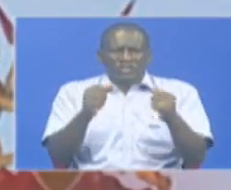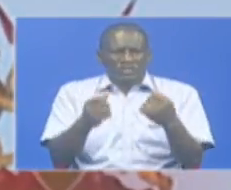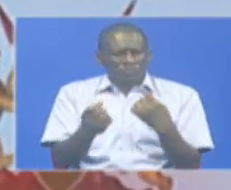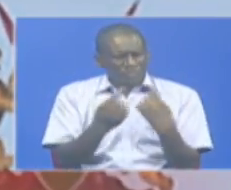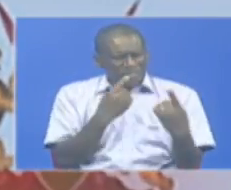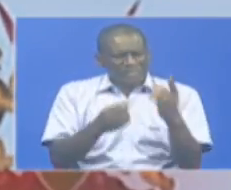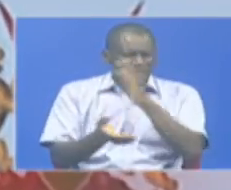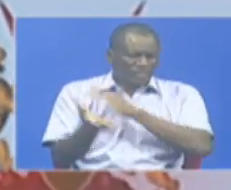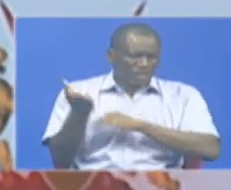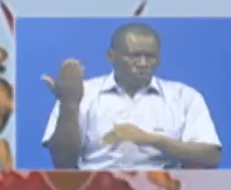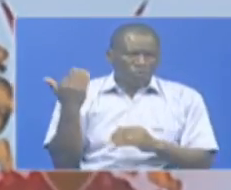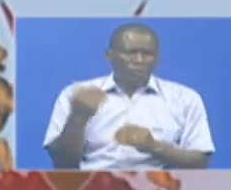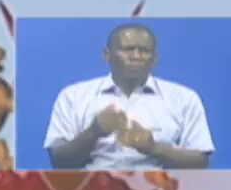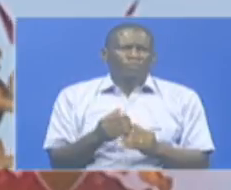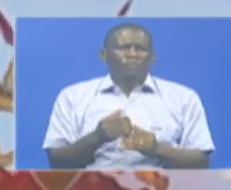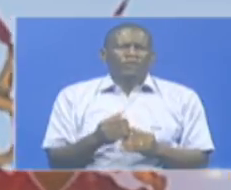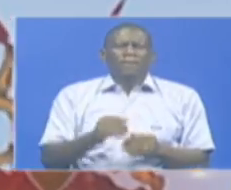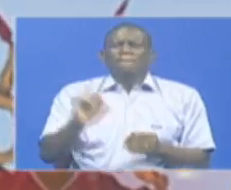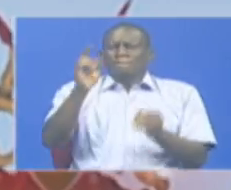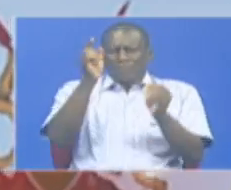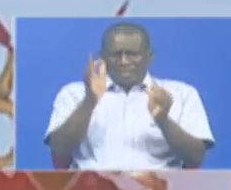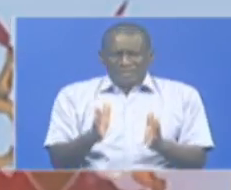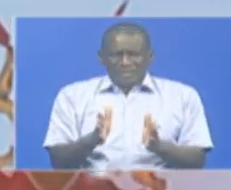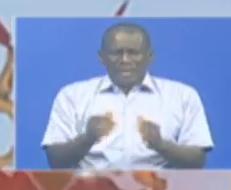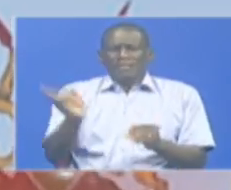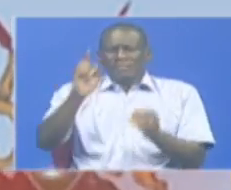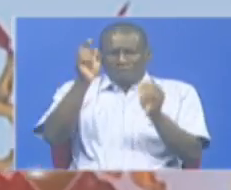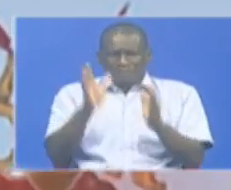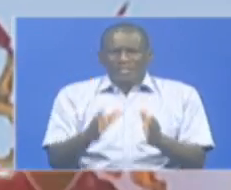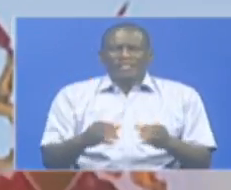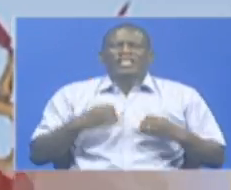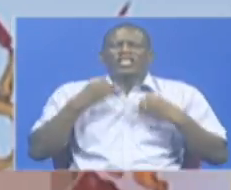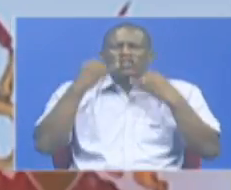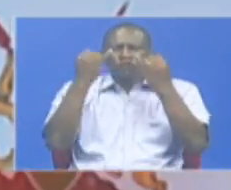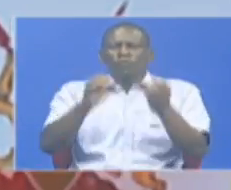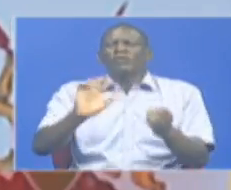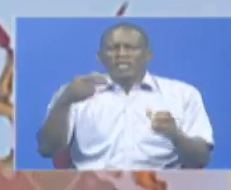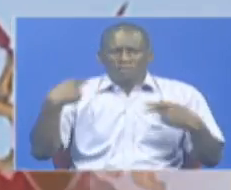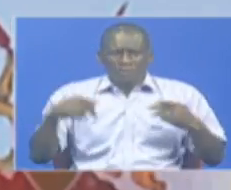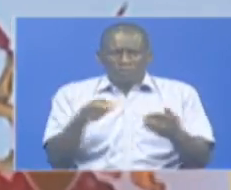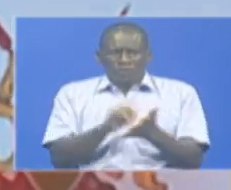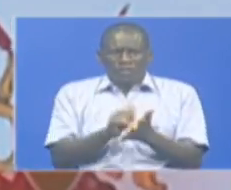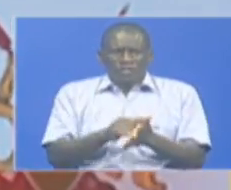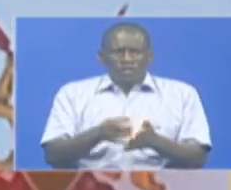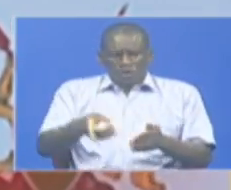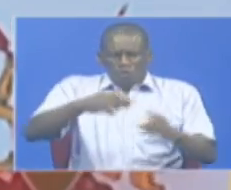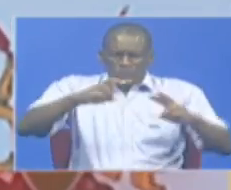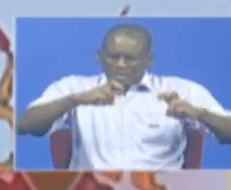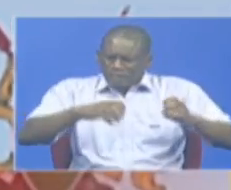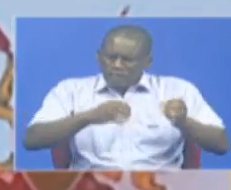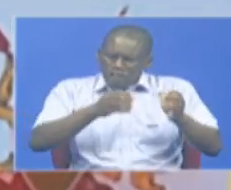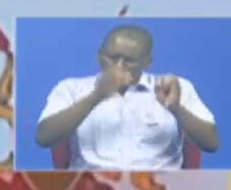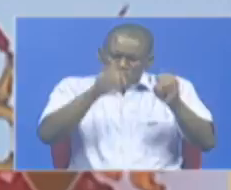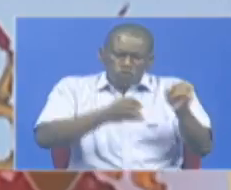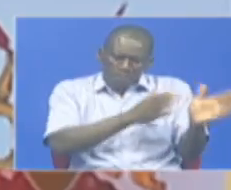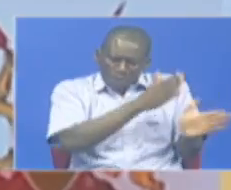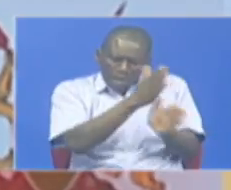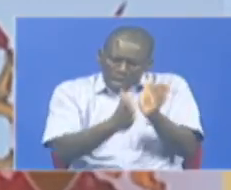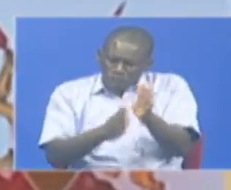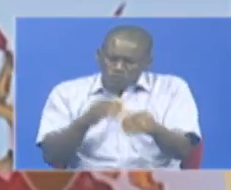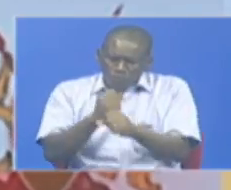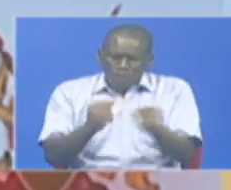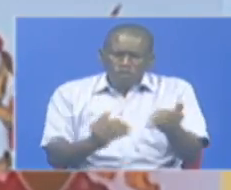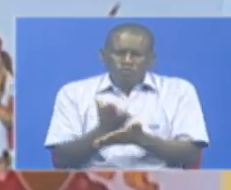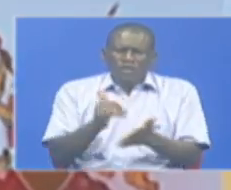previously. The Cabinet Secretary informed Kenyans that we are looking at new measures of ensuring that